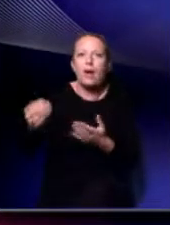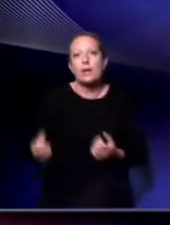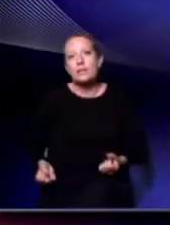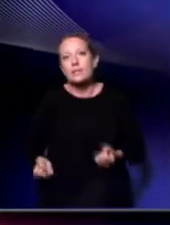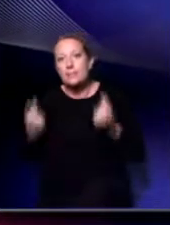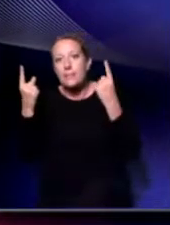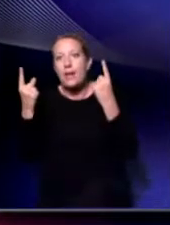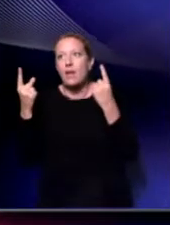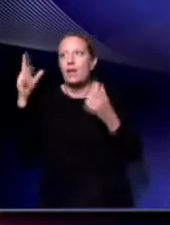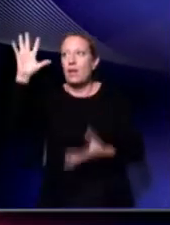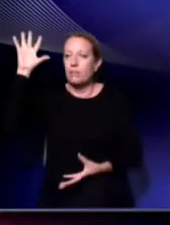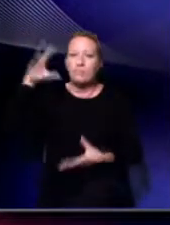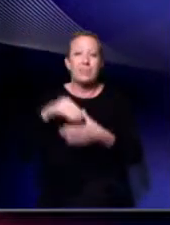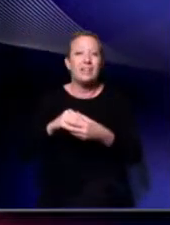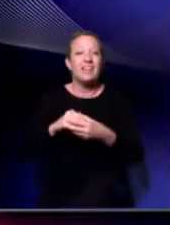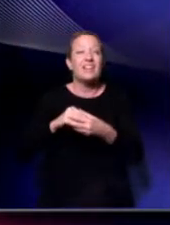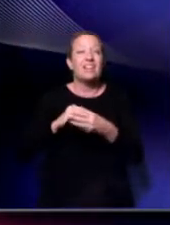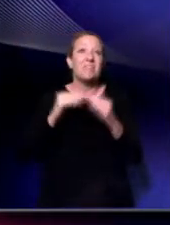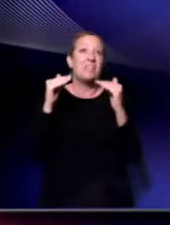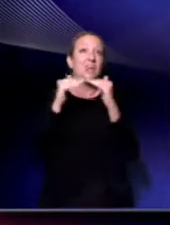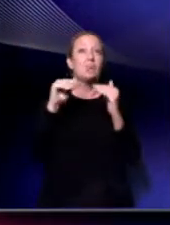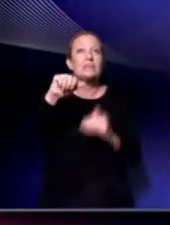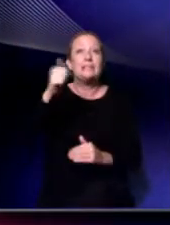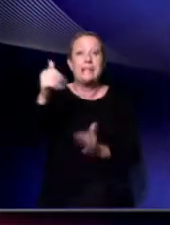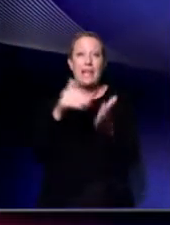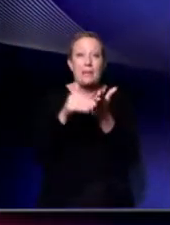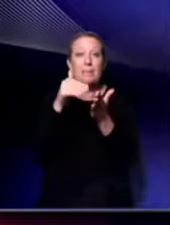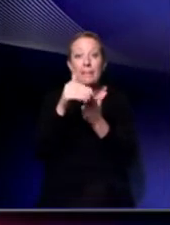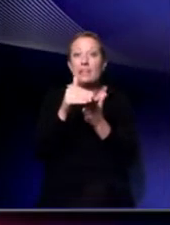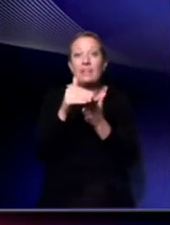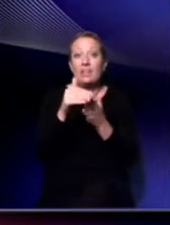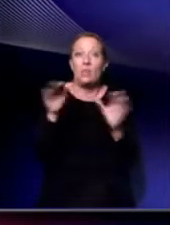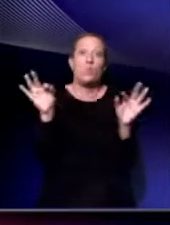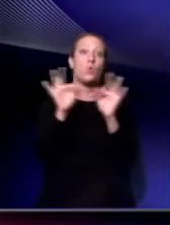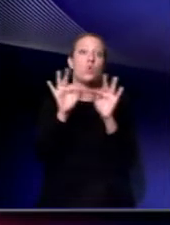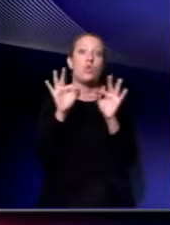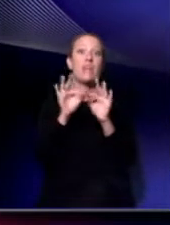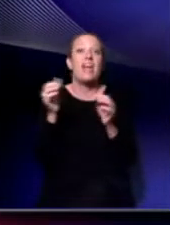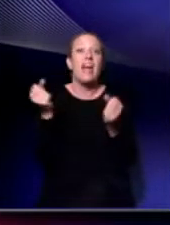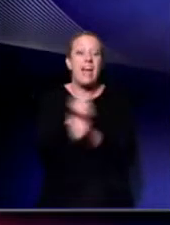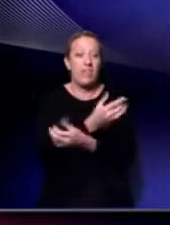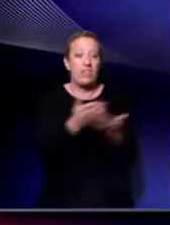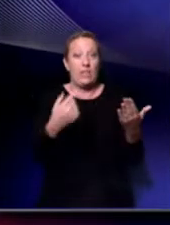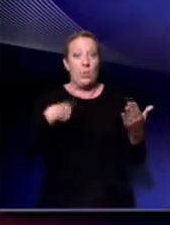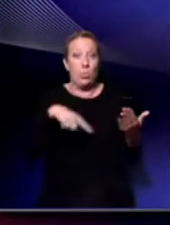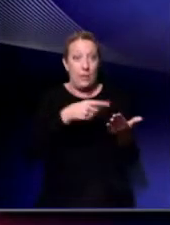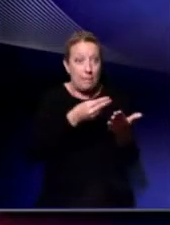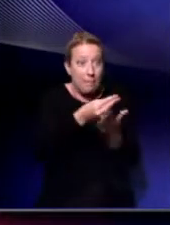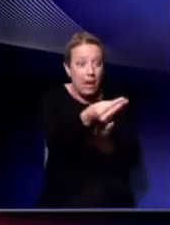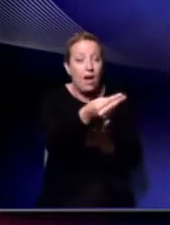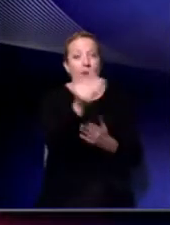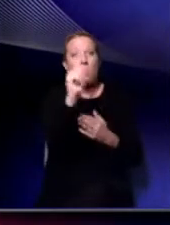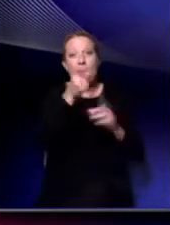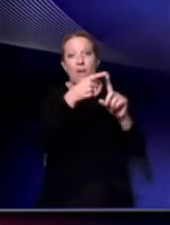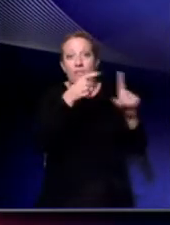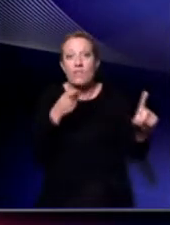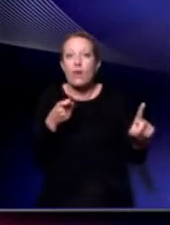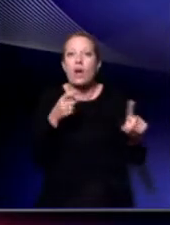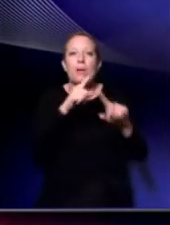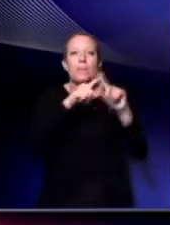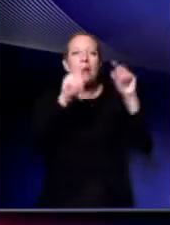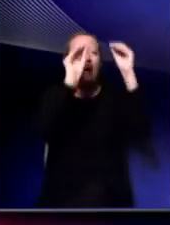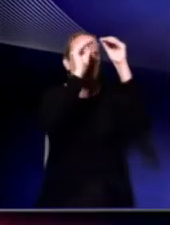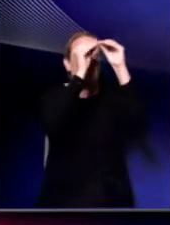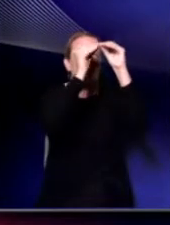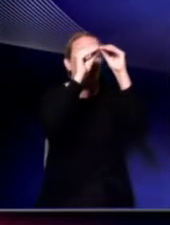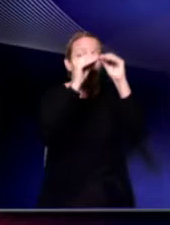$10 million in transactions, and it's a list of everything and who we bought it from. The problem is, there are so many codes in there that you would